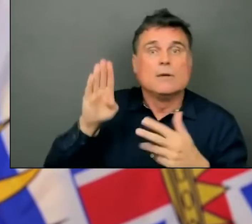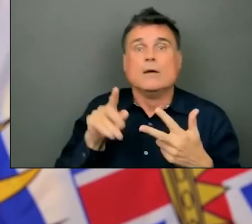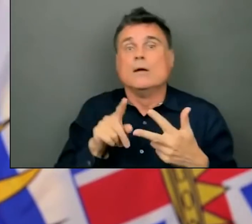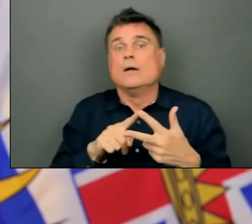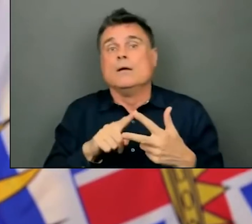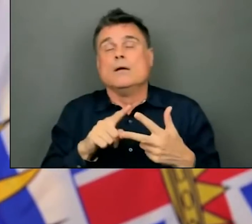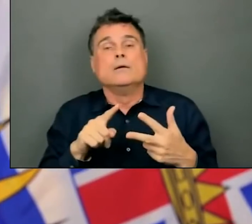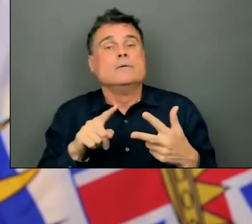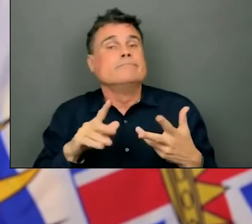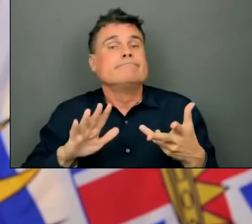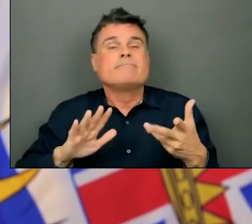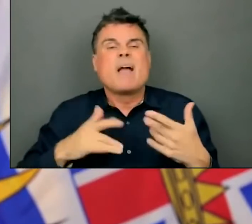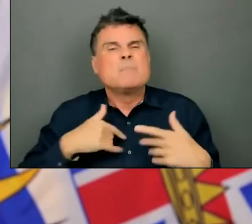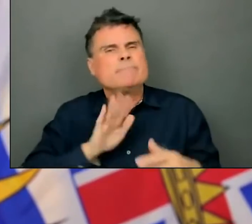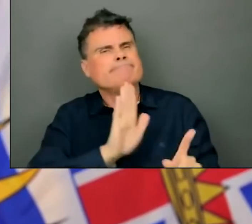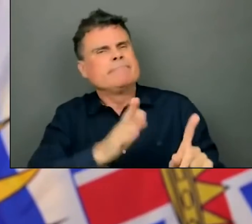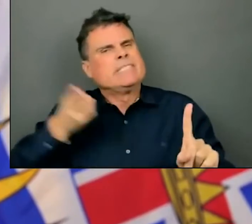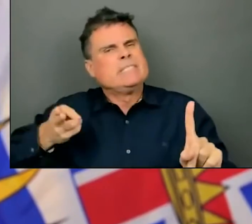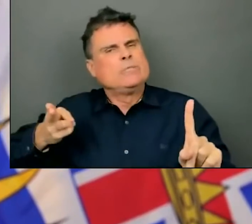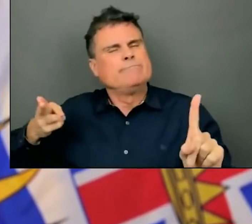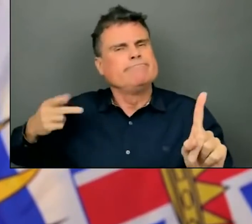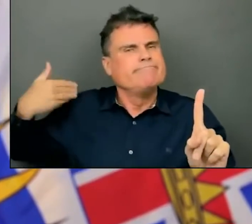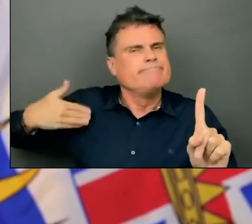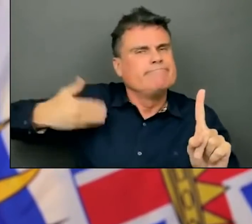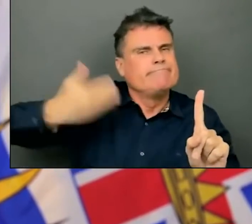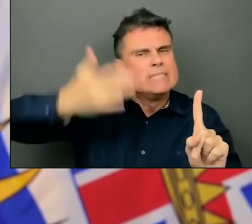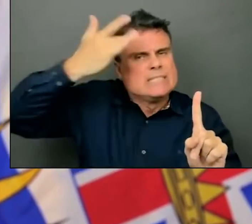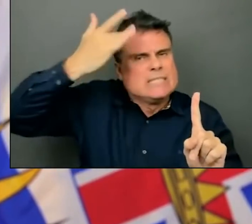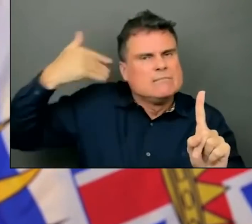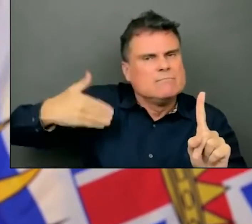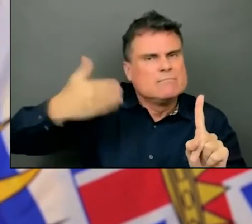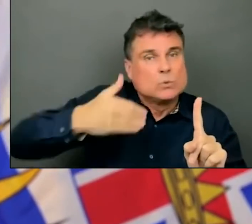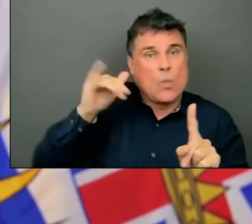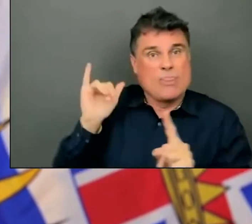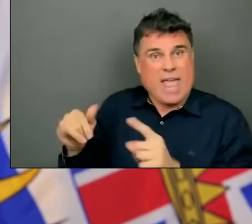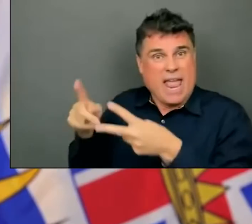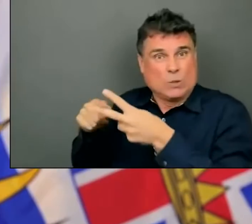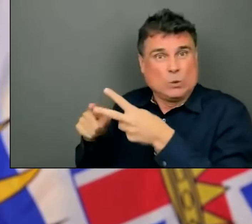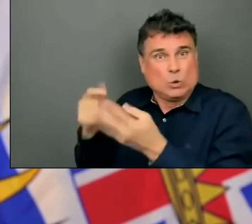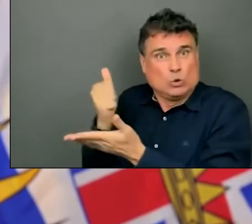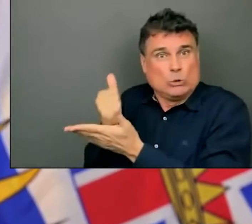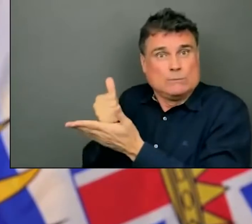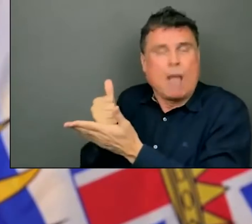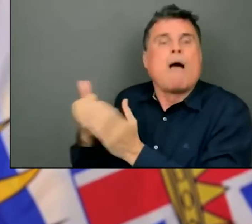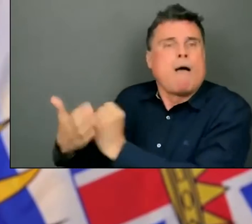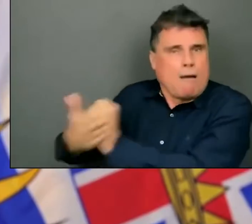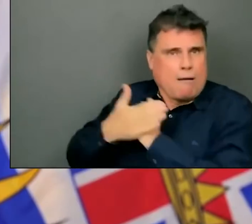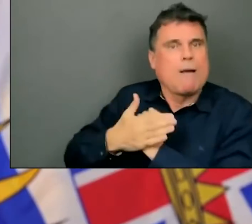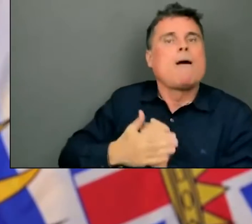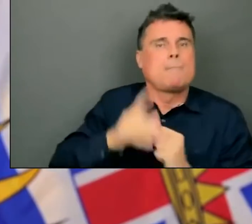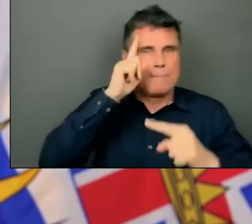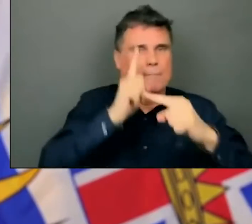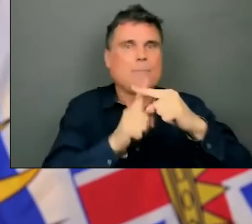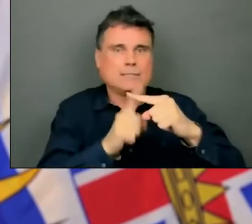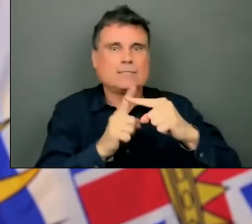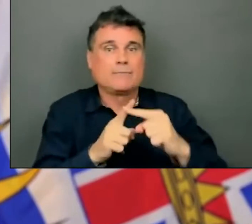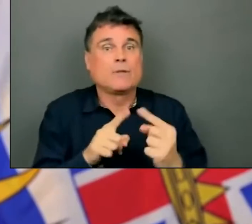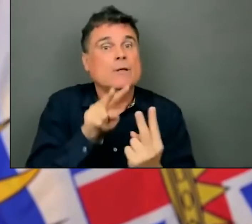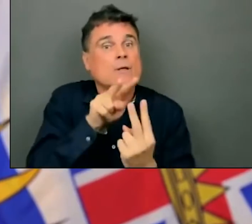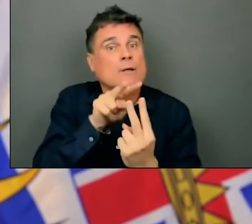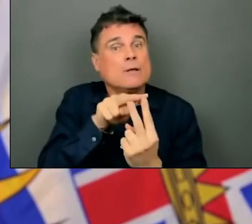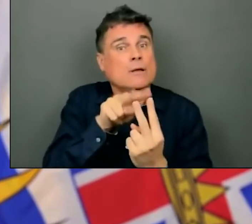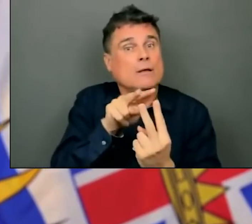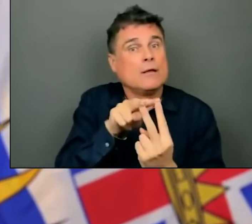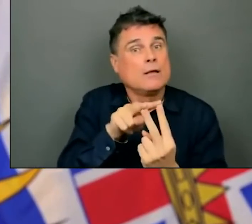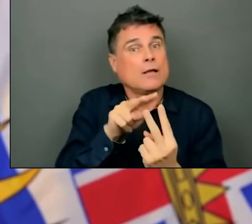step forward, but as we talked about as well, like all medications, they're not suitable for everyone. In particular, Paxlovid has a number